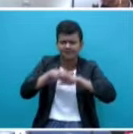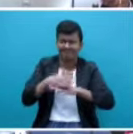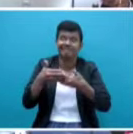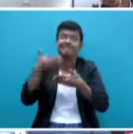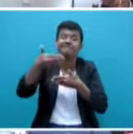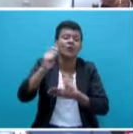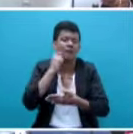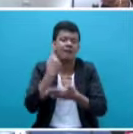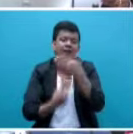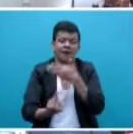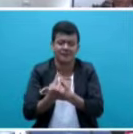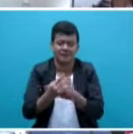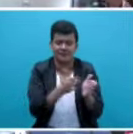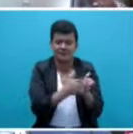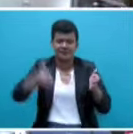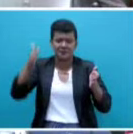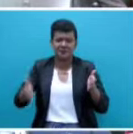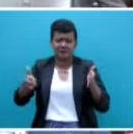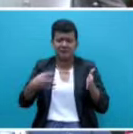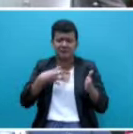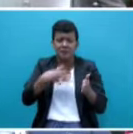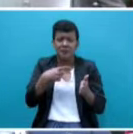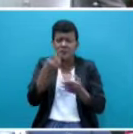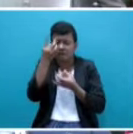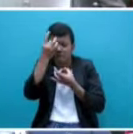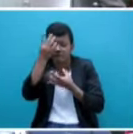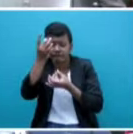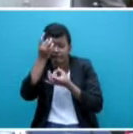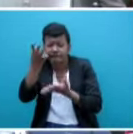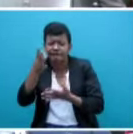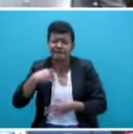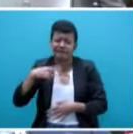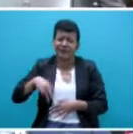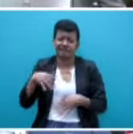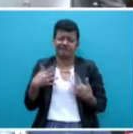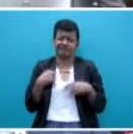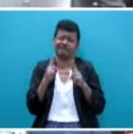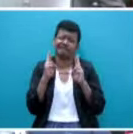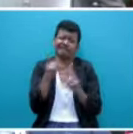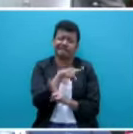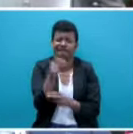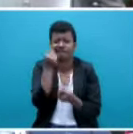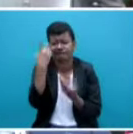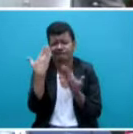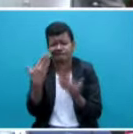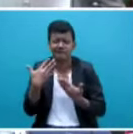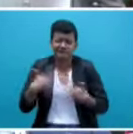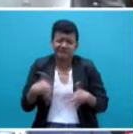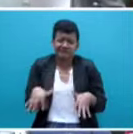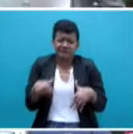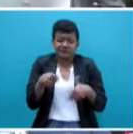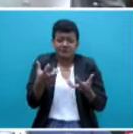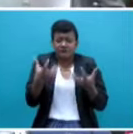of all honourable members, Mr. Speaker, sir, I wish to inform that this proposed sitting calendar has